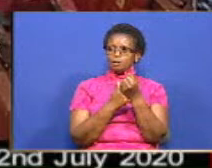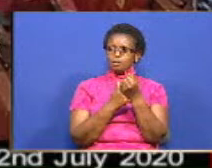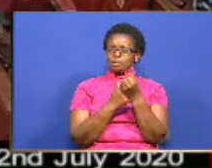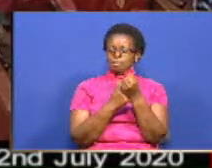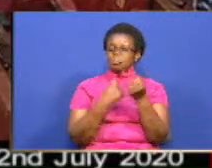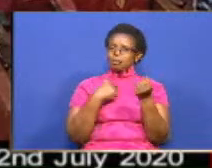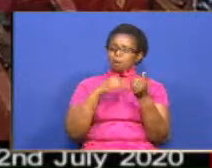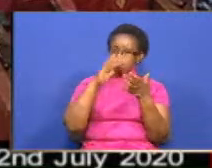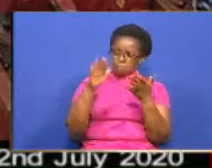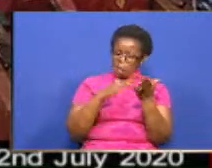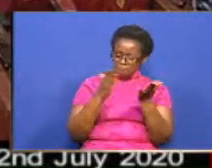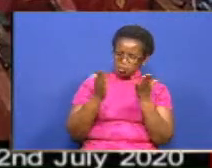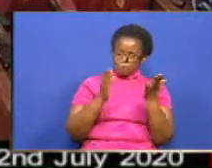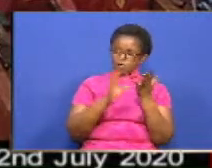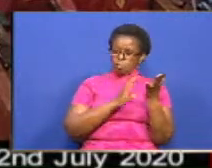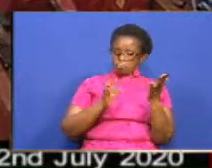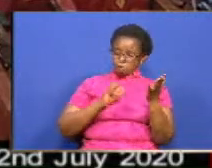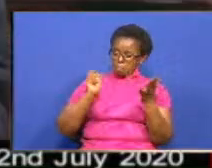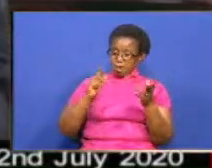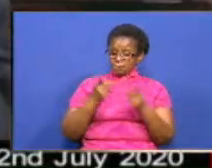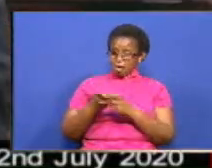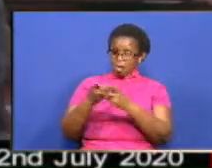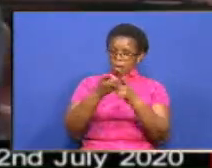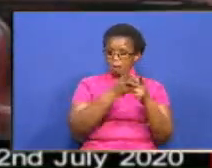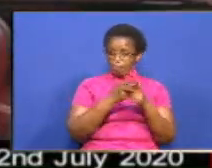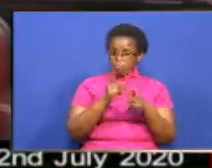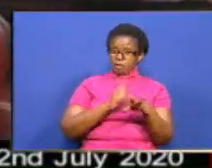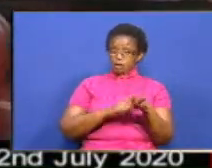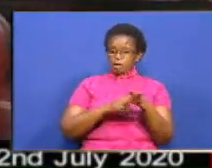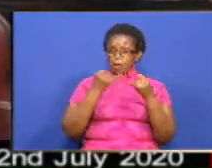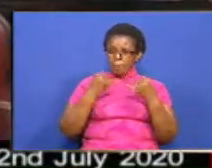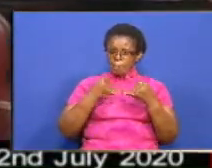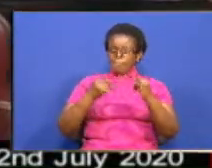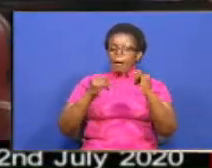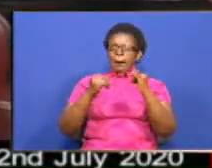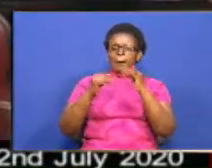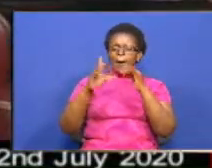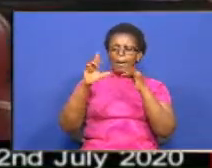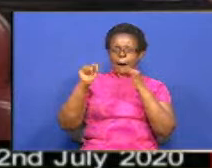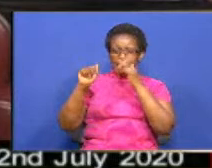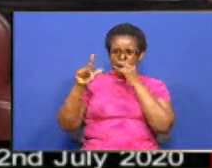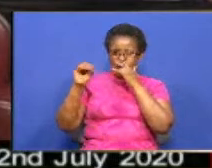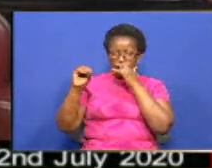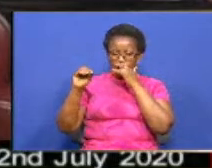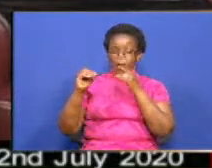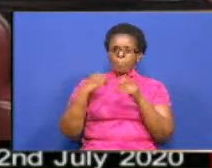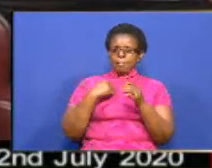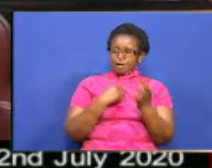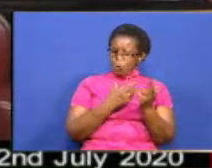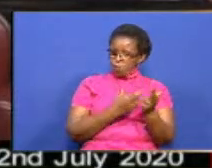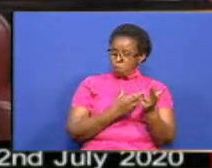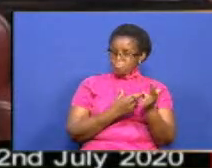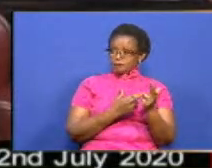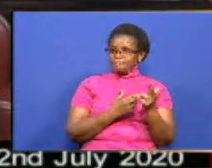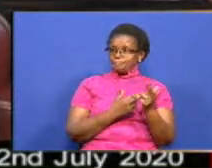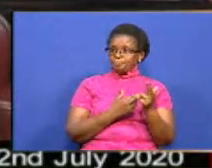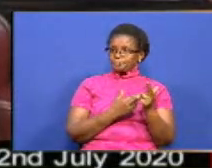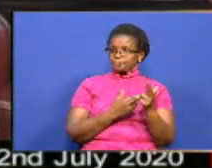to be extremely careful when they are implementing the car loan. I hope it will not meant to